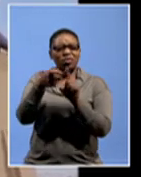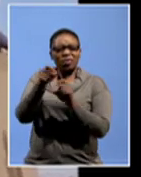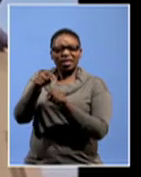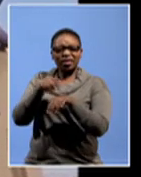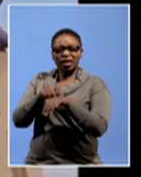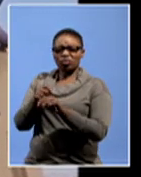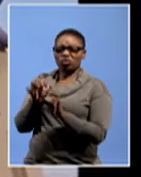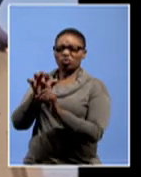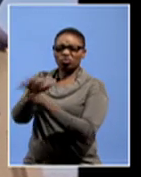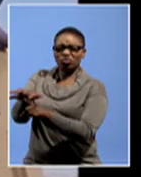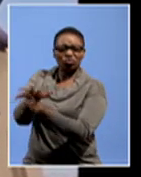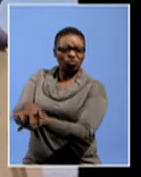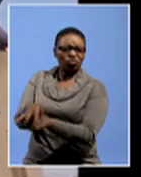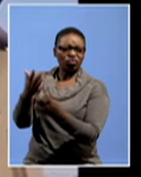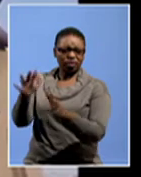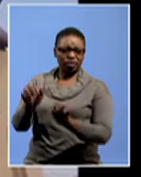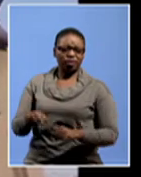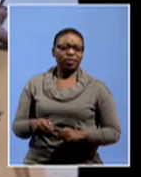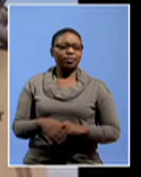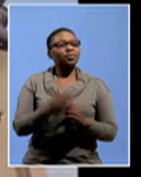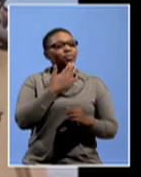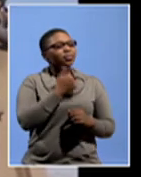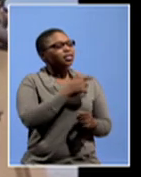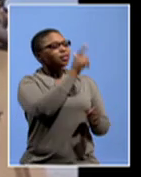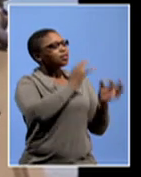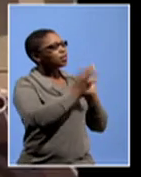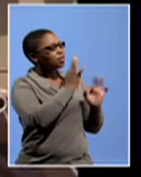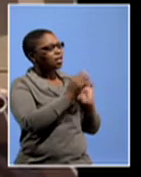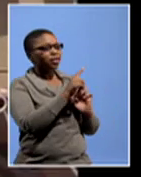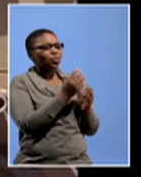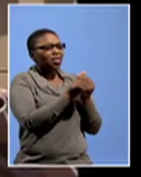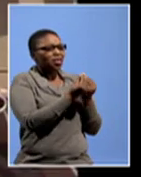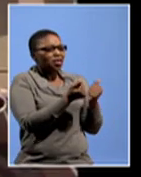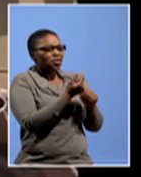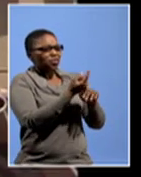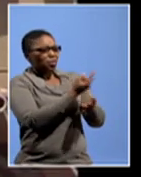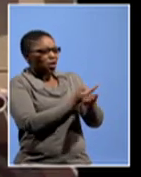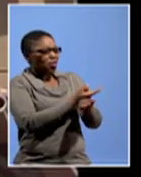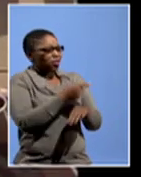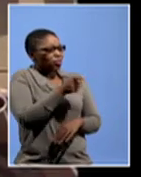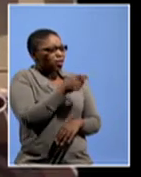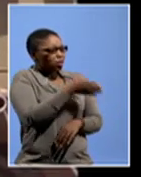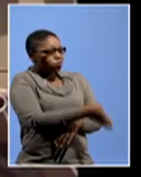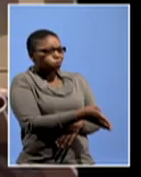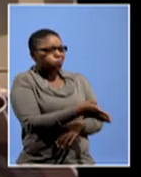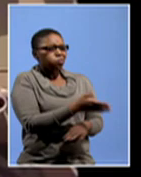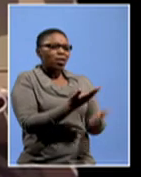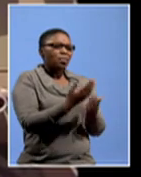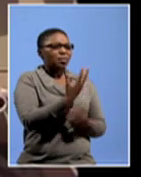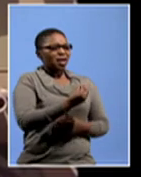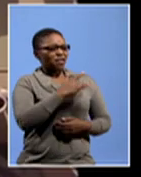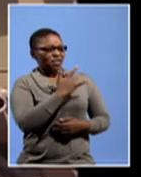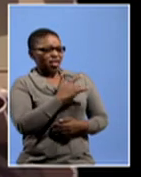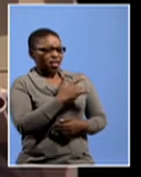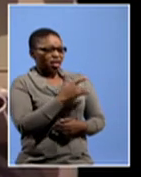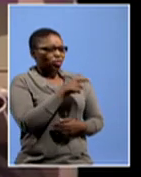tla go ba tlhoriša. Corporal, can you tell us, with a few hours that you've been around, you probably have a feeling